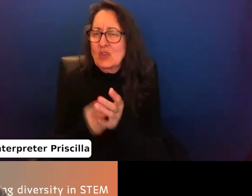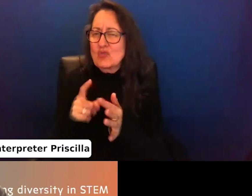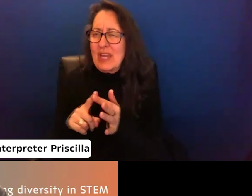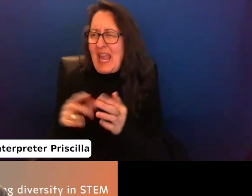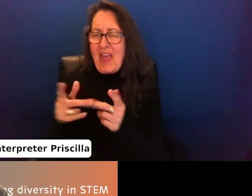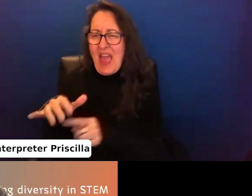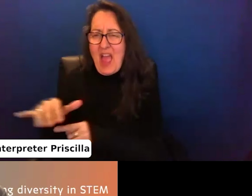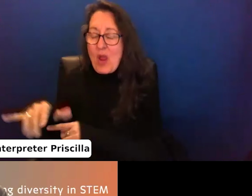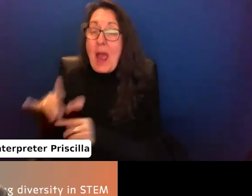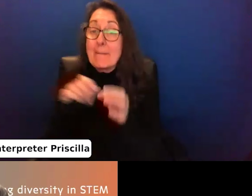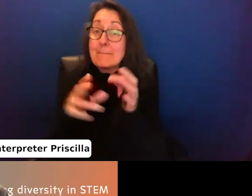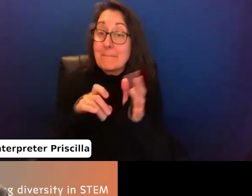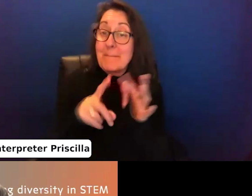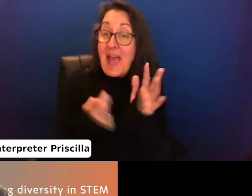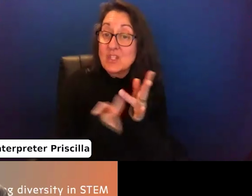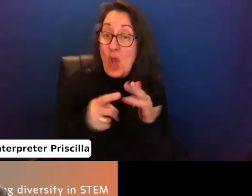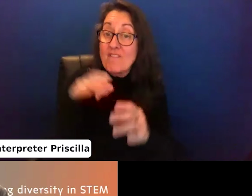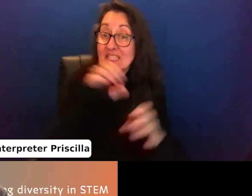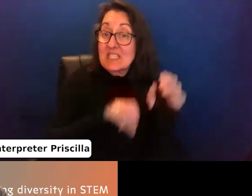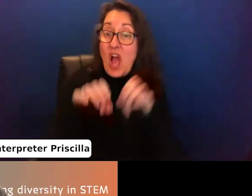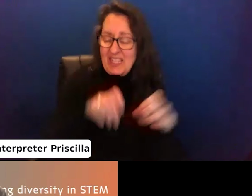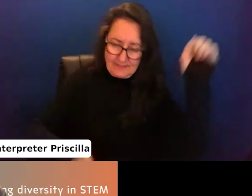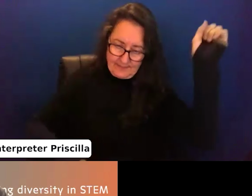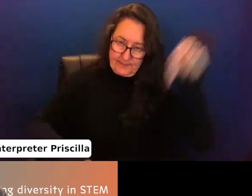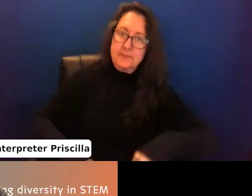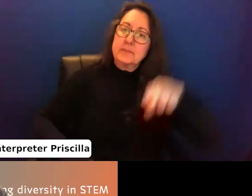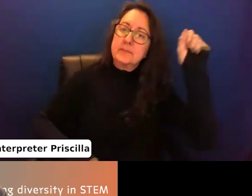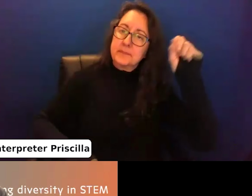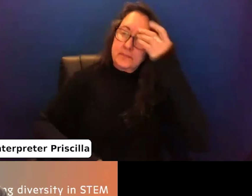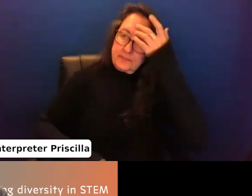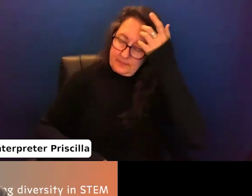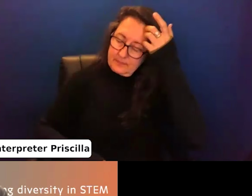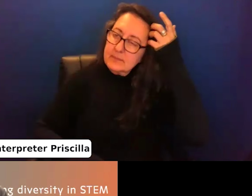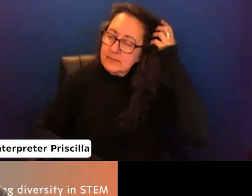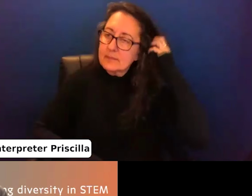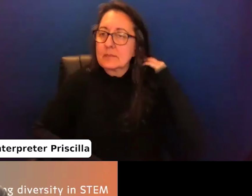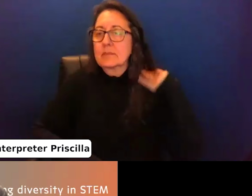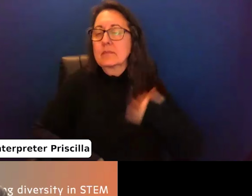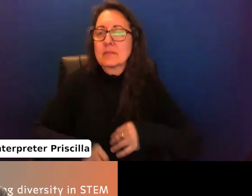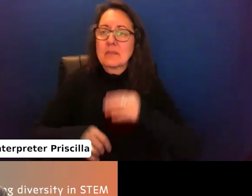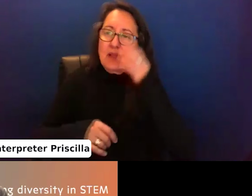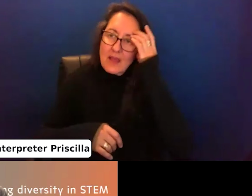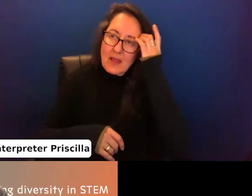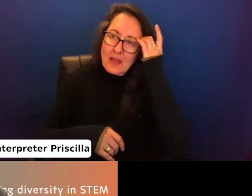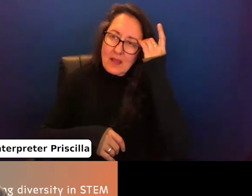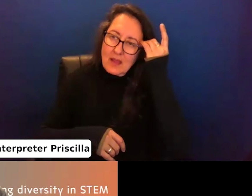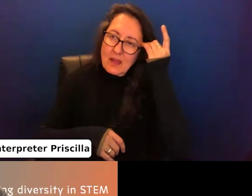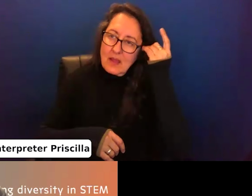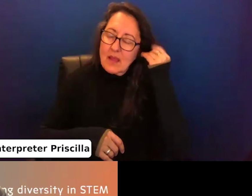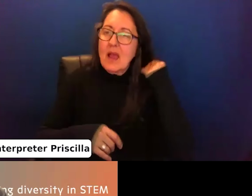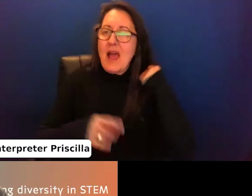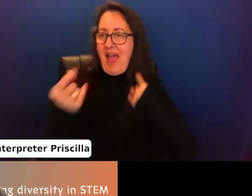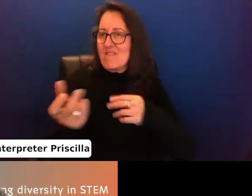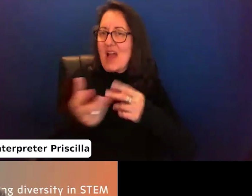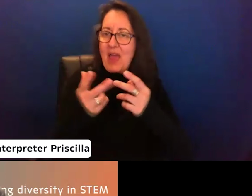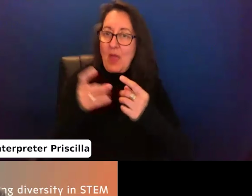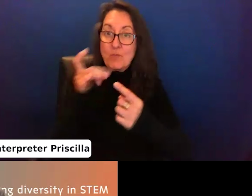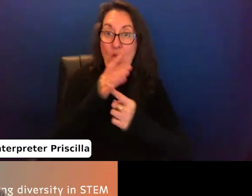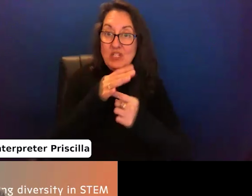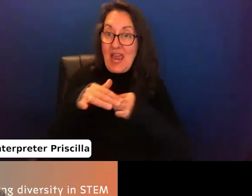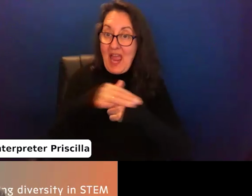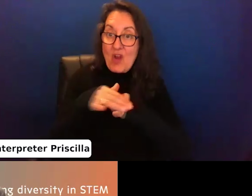Science is 100% eligible. As mentioned before, there are priority areas that our